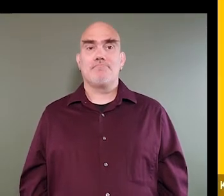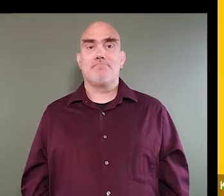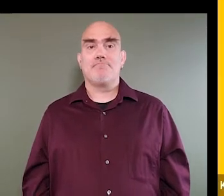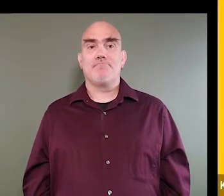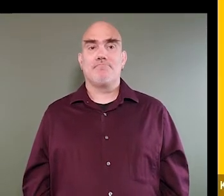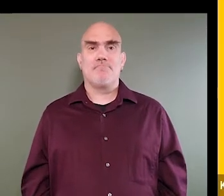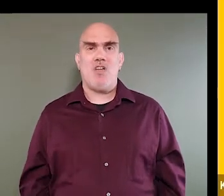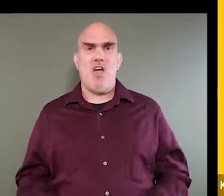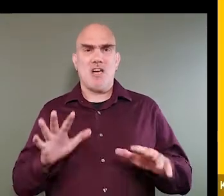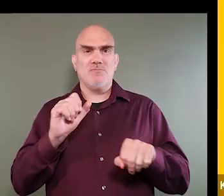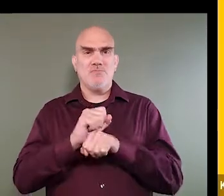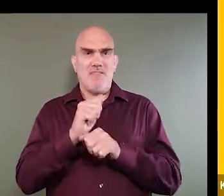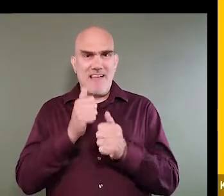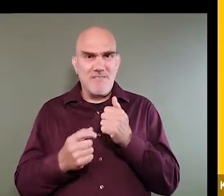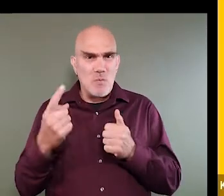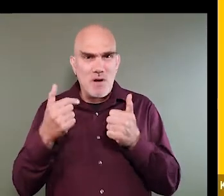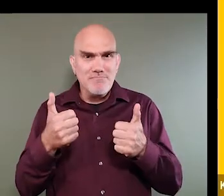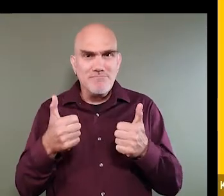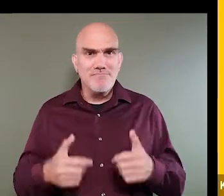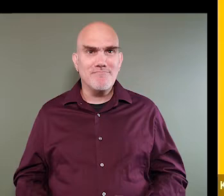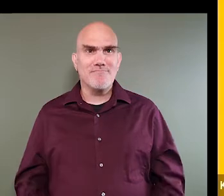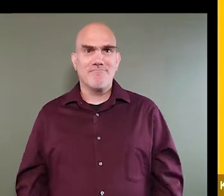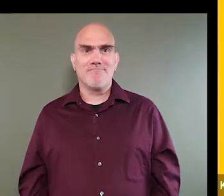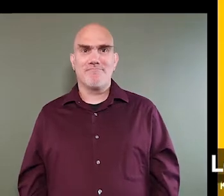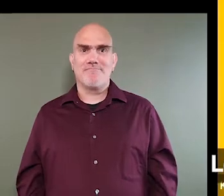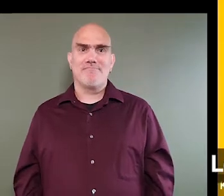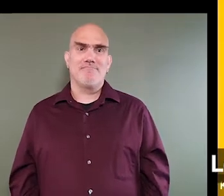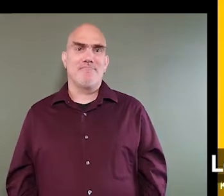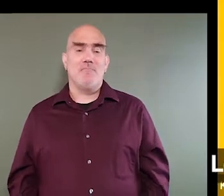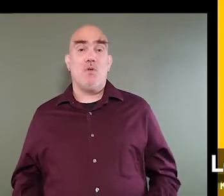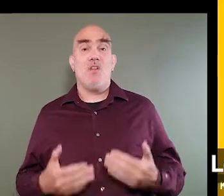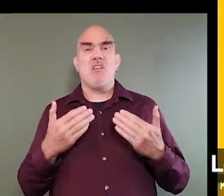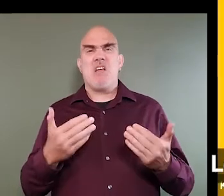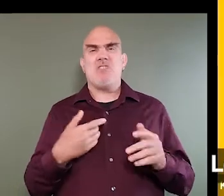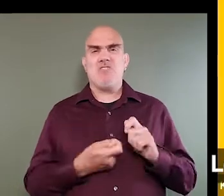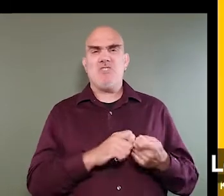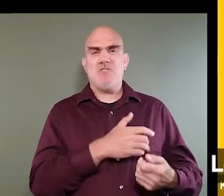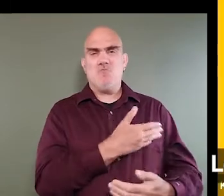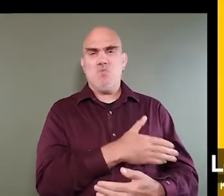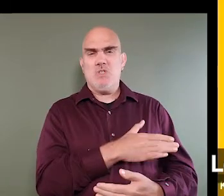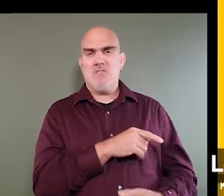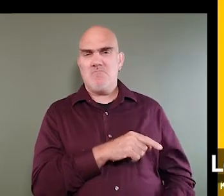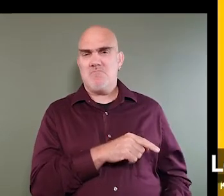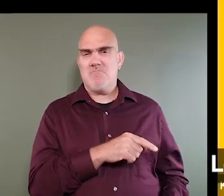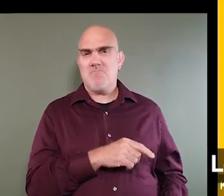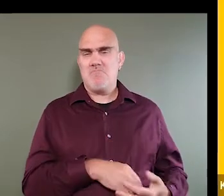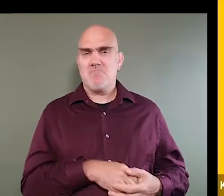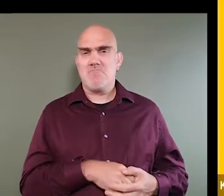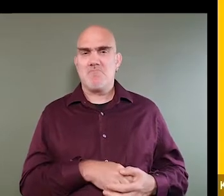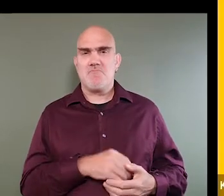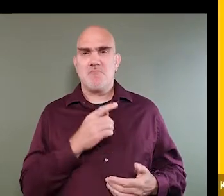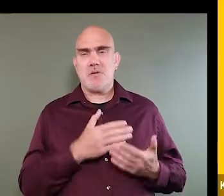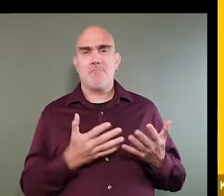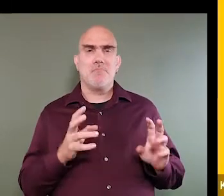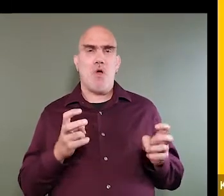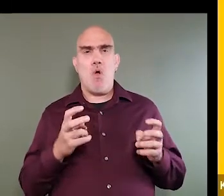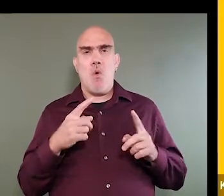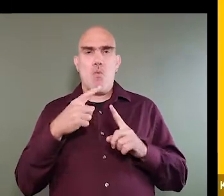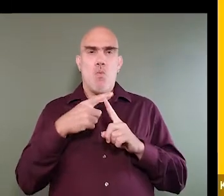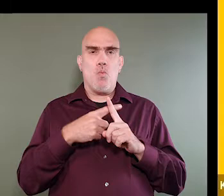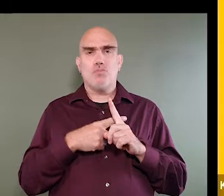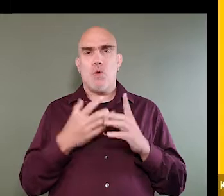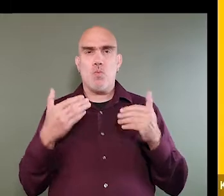Awesome job, everybody. Now let's go ahead and switch our music over to some cool down